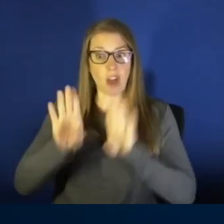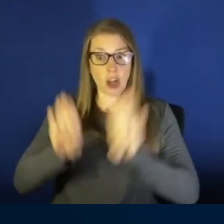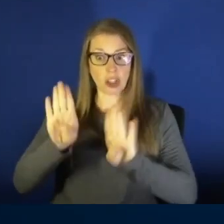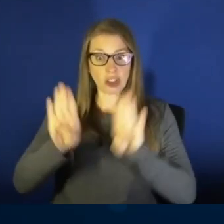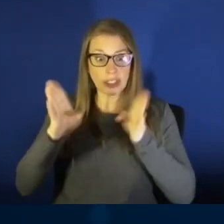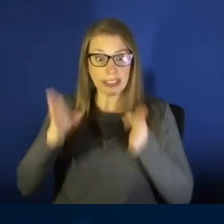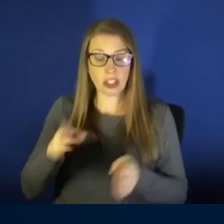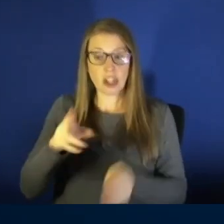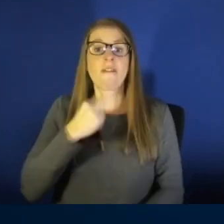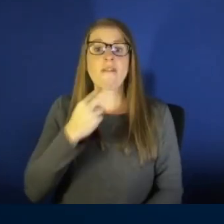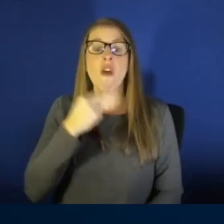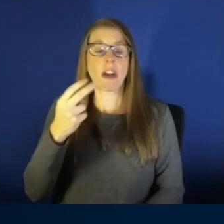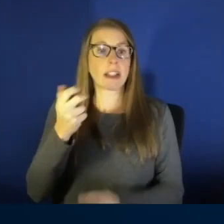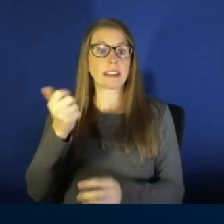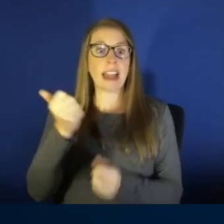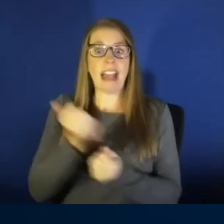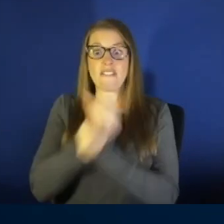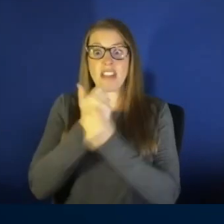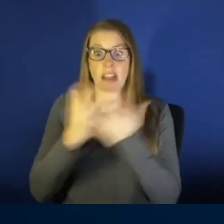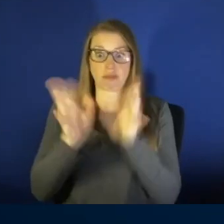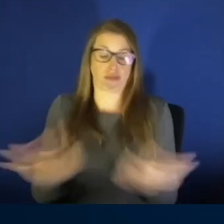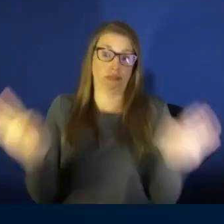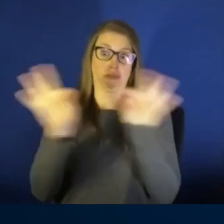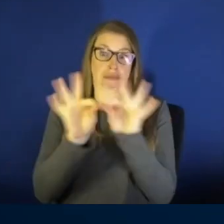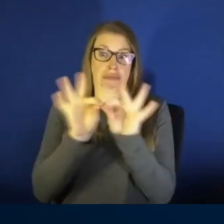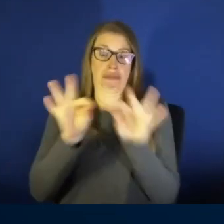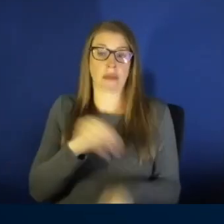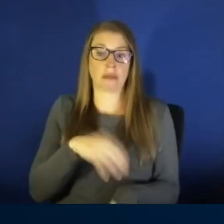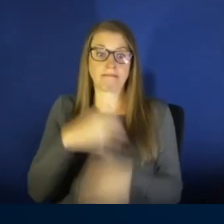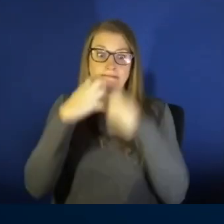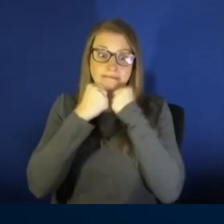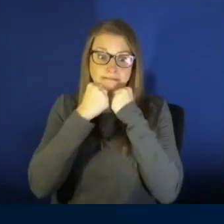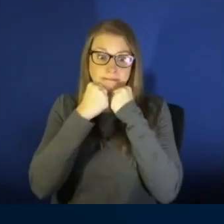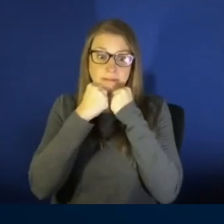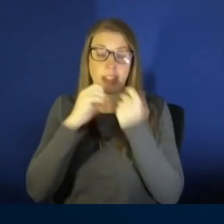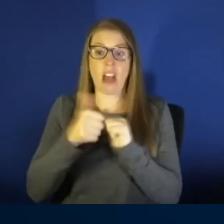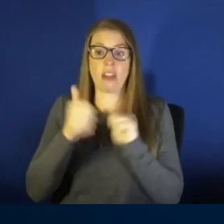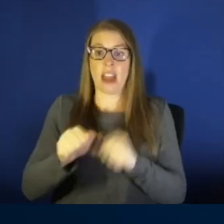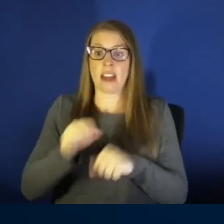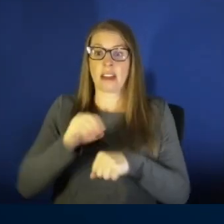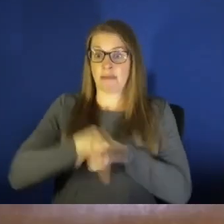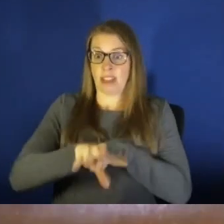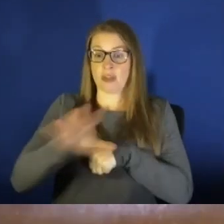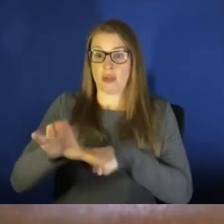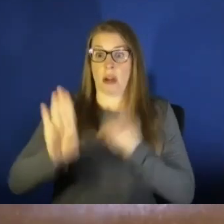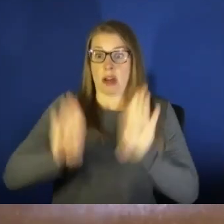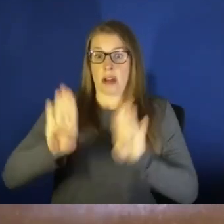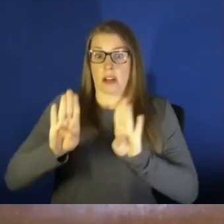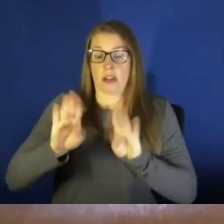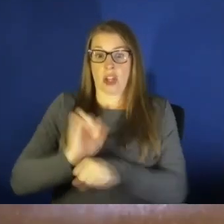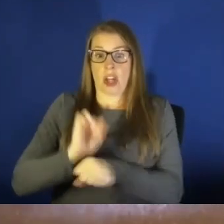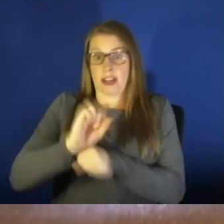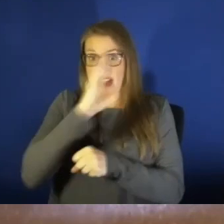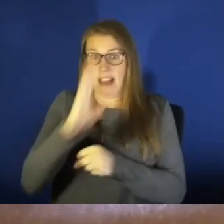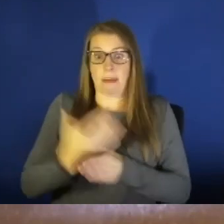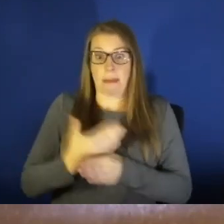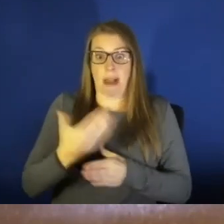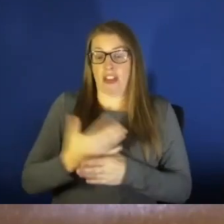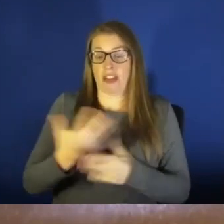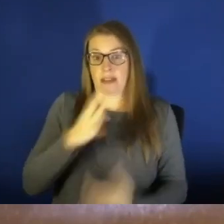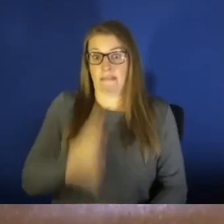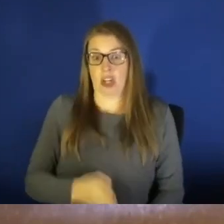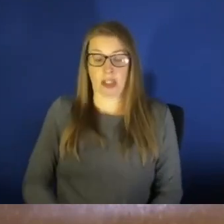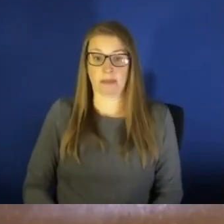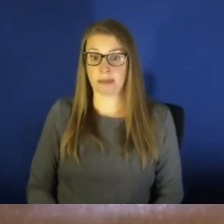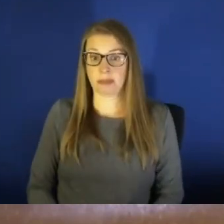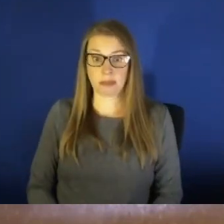is everything. How did that affect your auctioneer job? It never did bother it, you know. I mean, I don't know what it